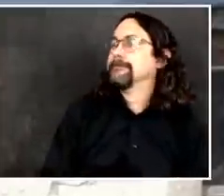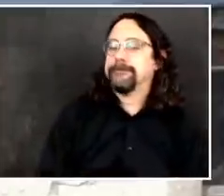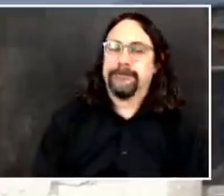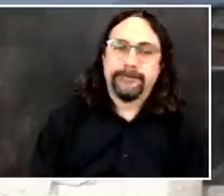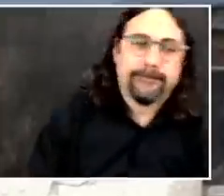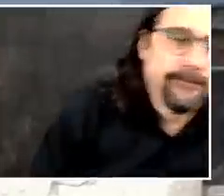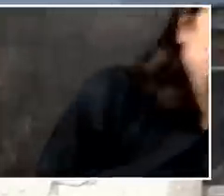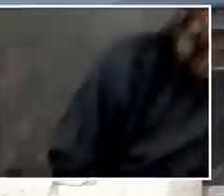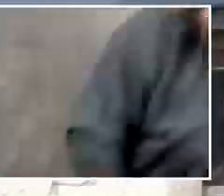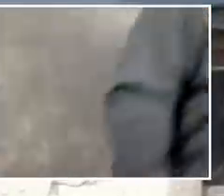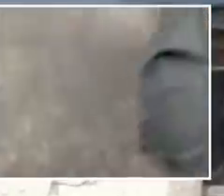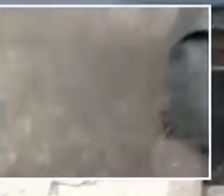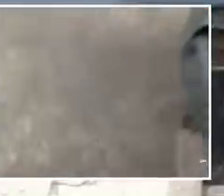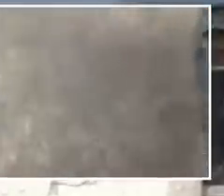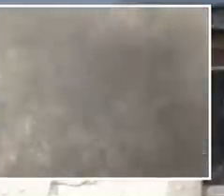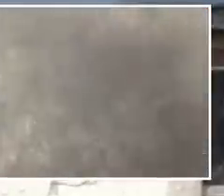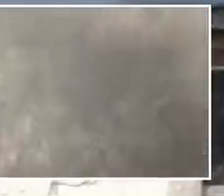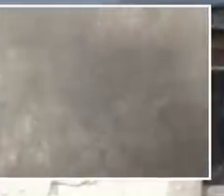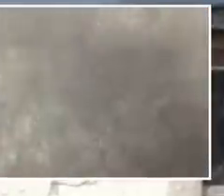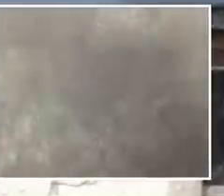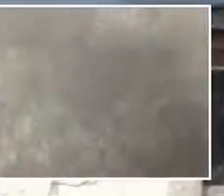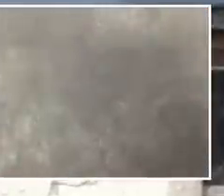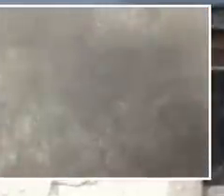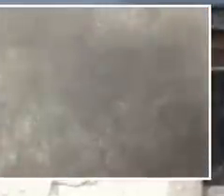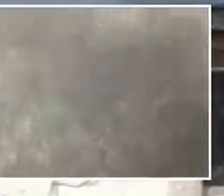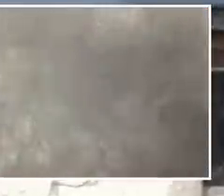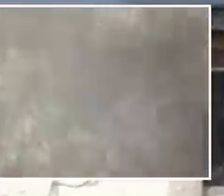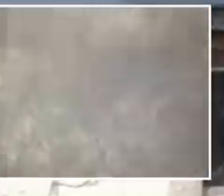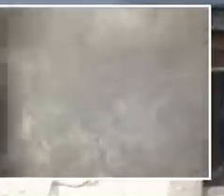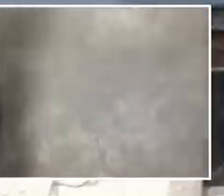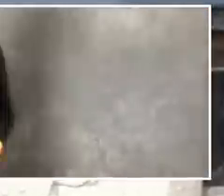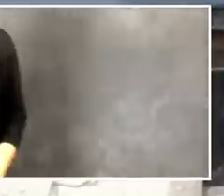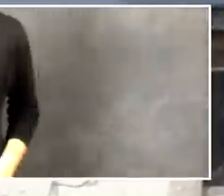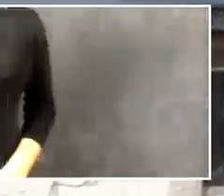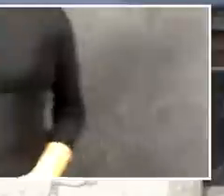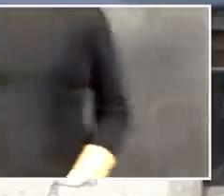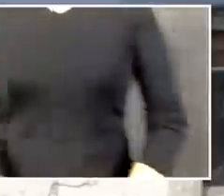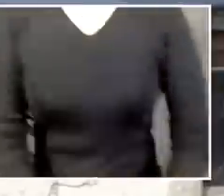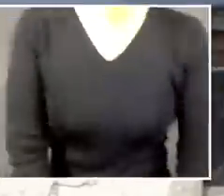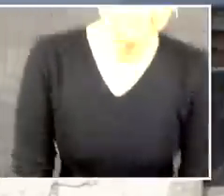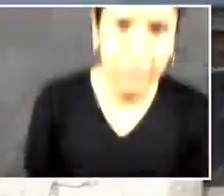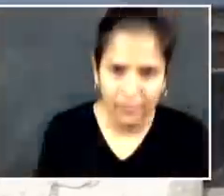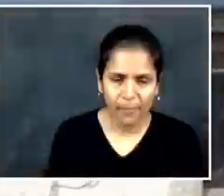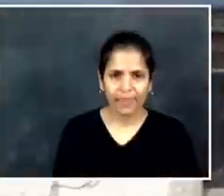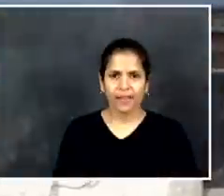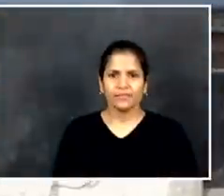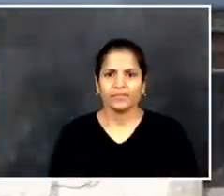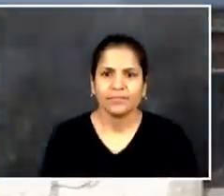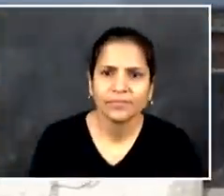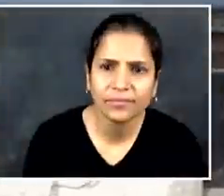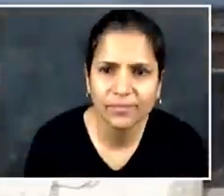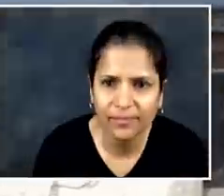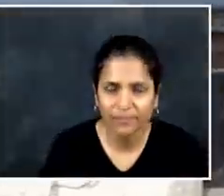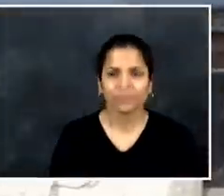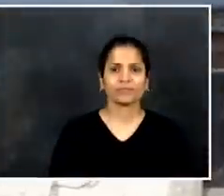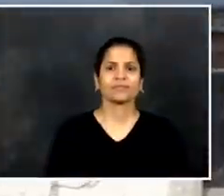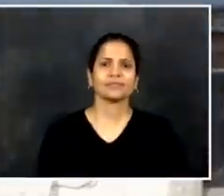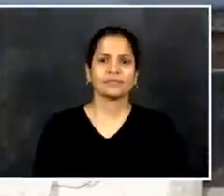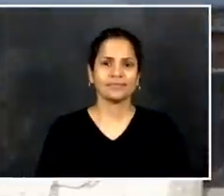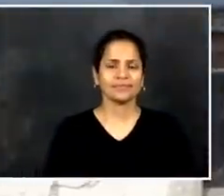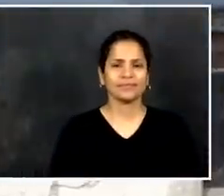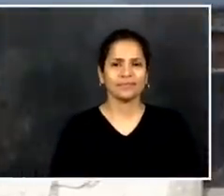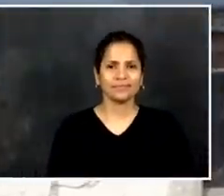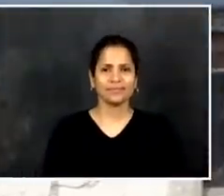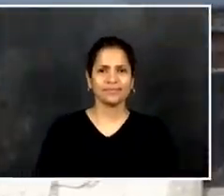mano a la obra. Lo estamos demostrando de nuevo en esta